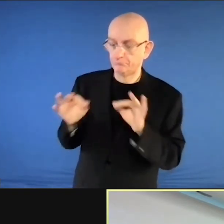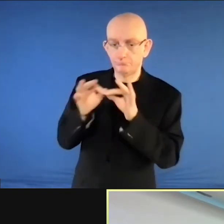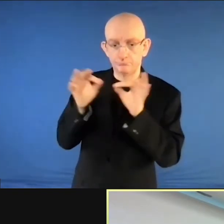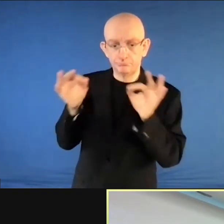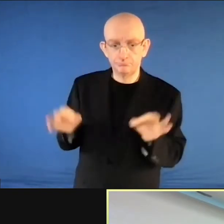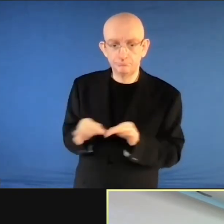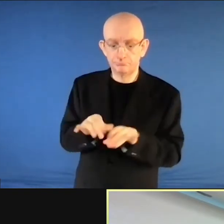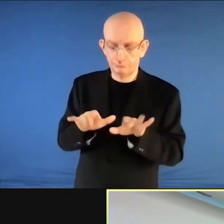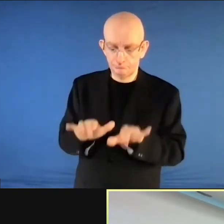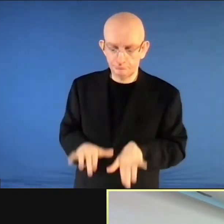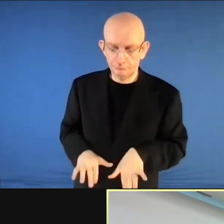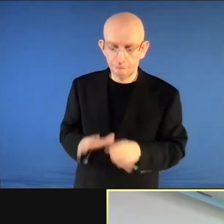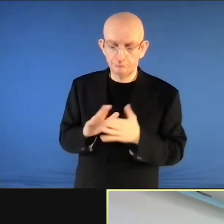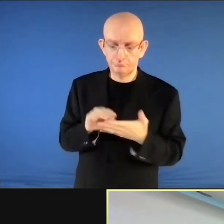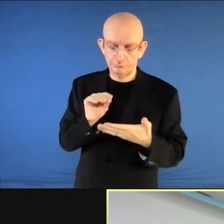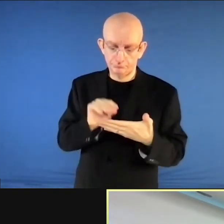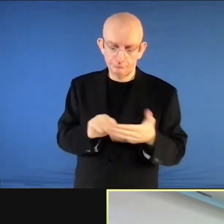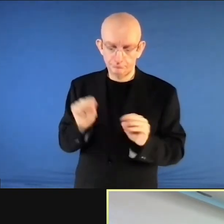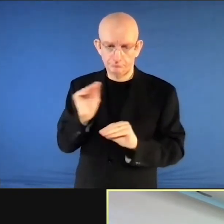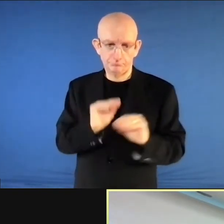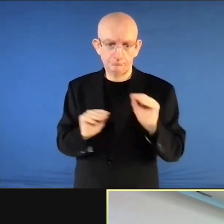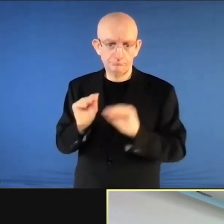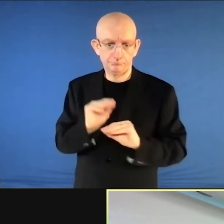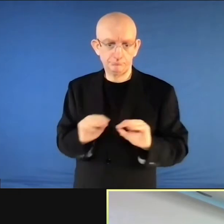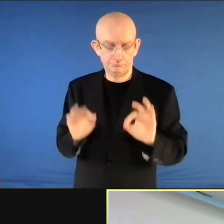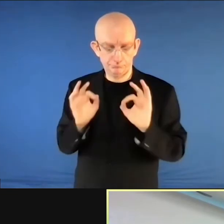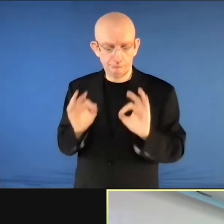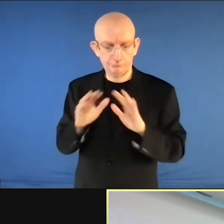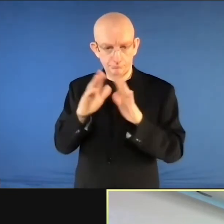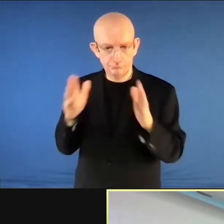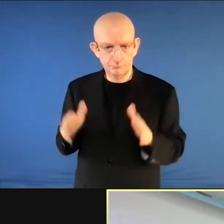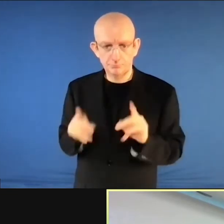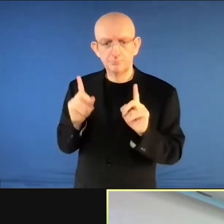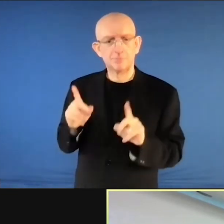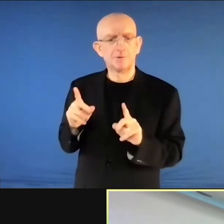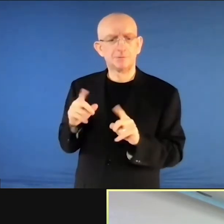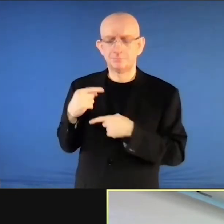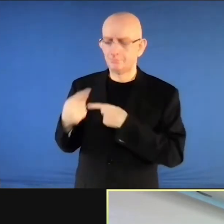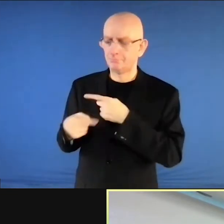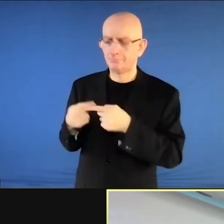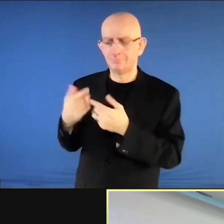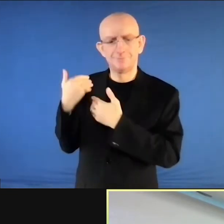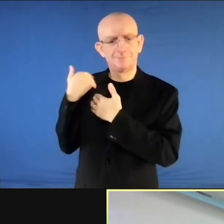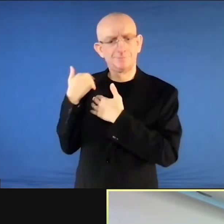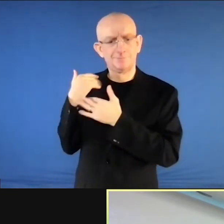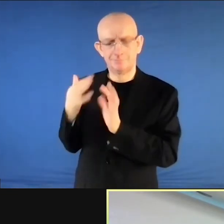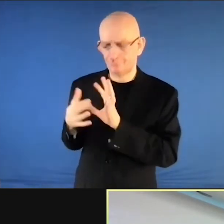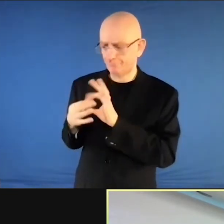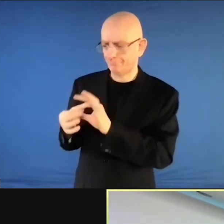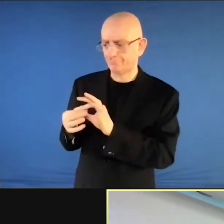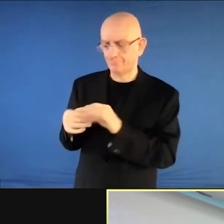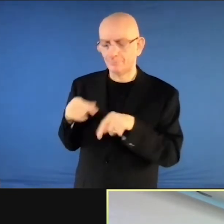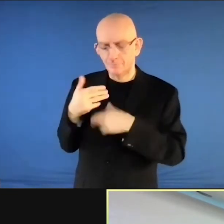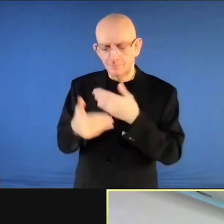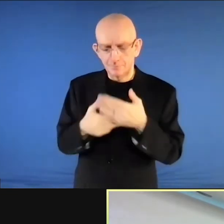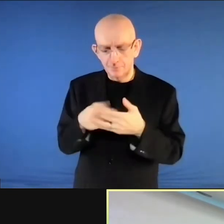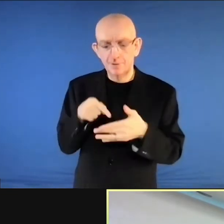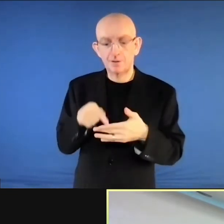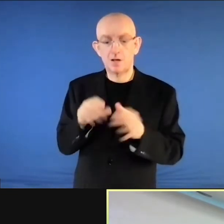that, the outcome of the research that they were part of, as I said from the beginning. And as I was